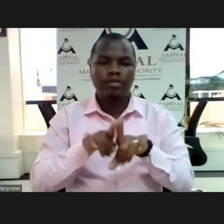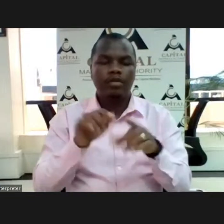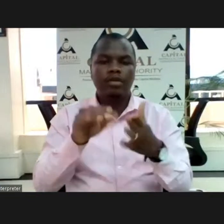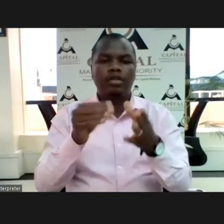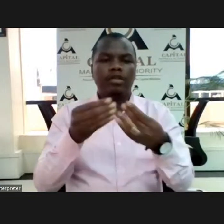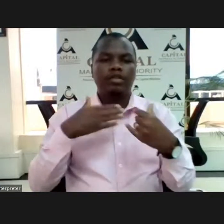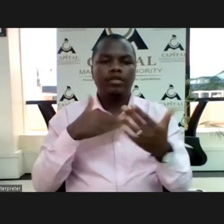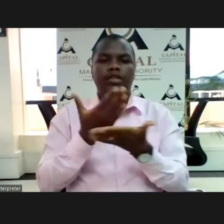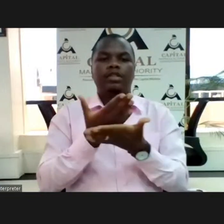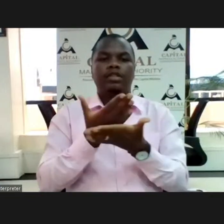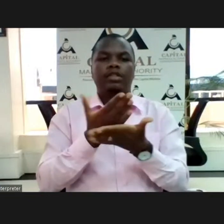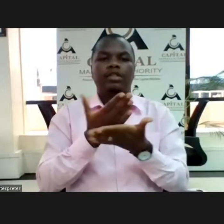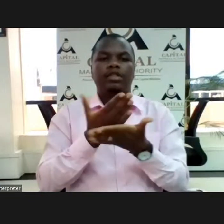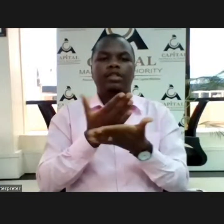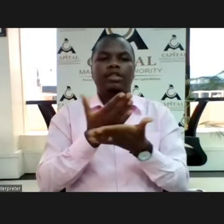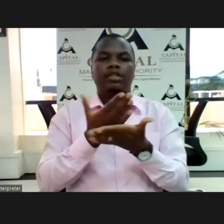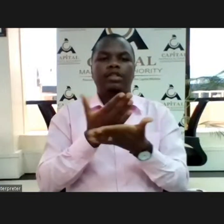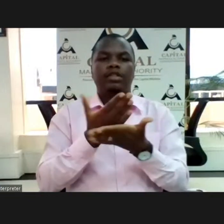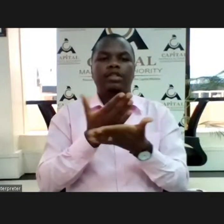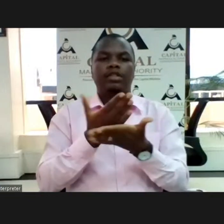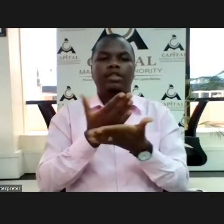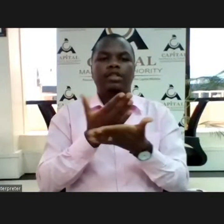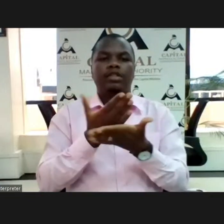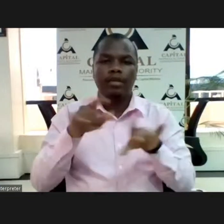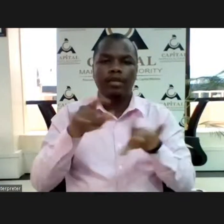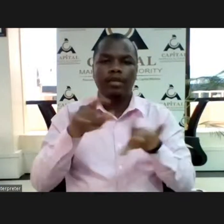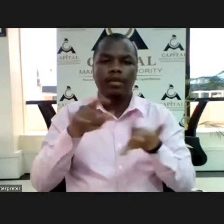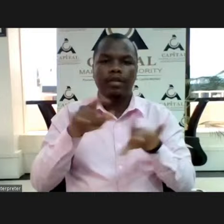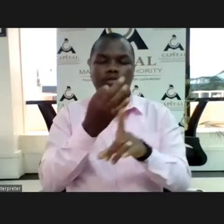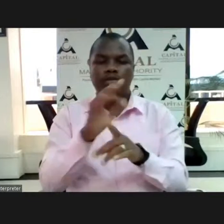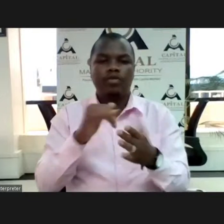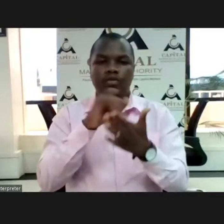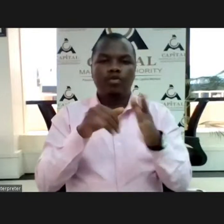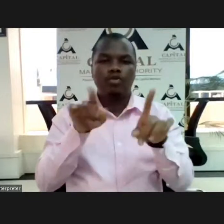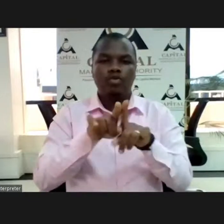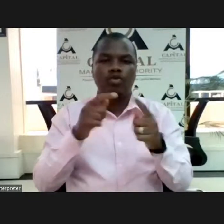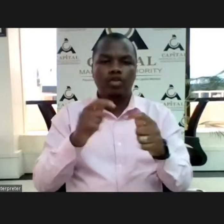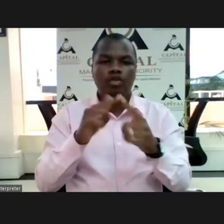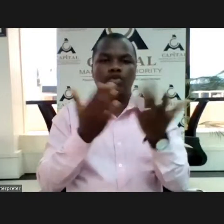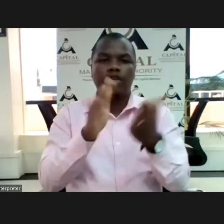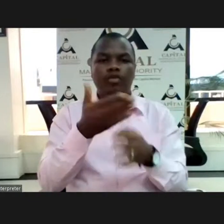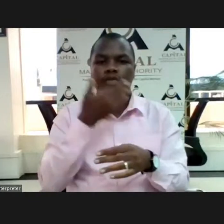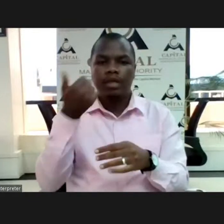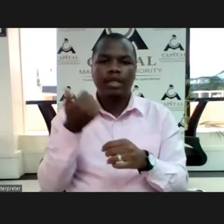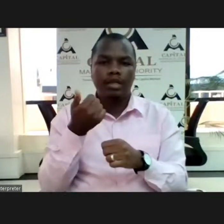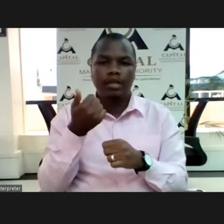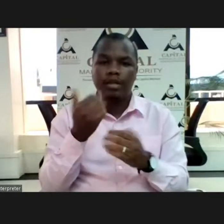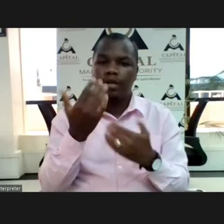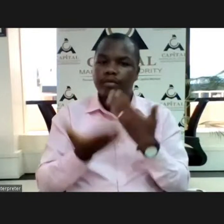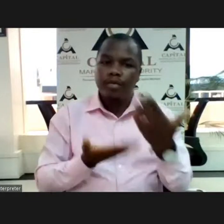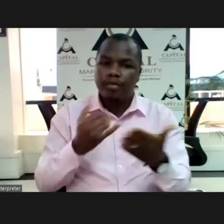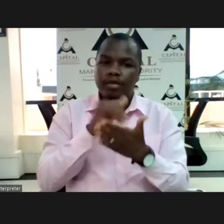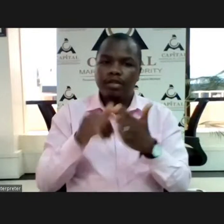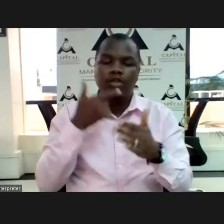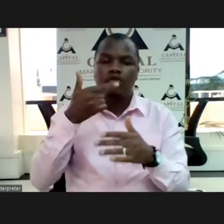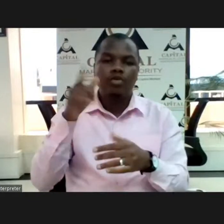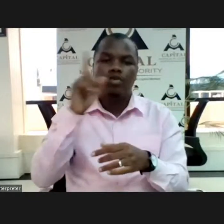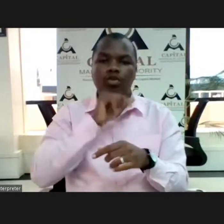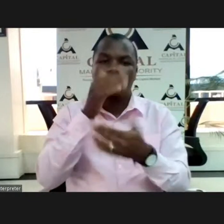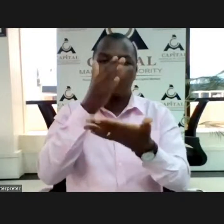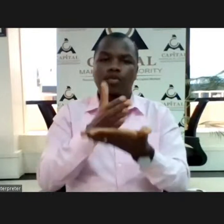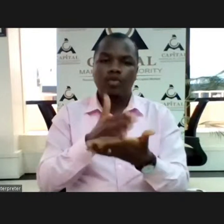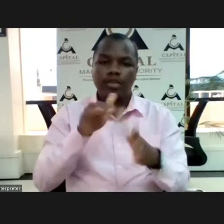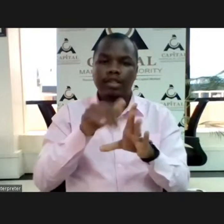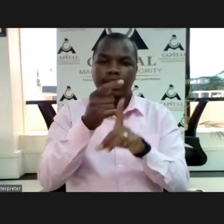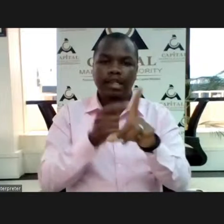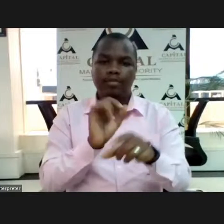some feedback on the same in terms of just also trying to serve you better. Maybe just to mention, of course, in terms